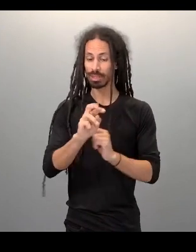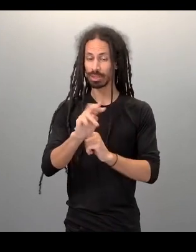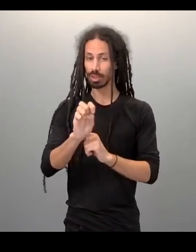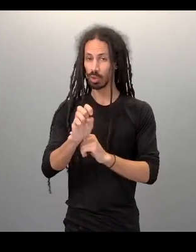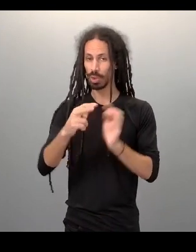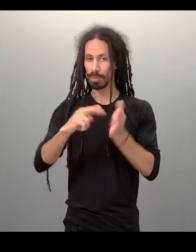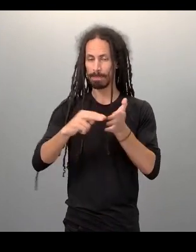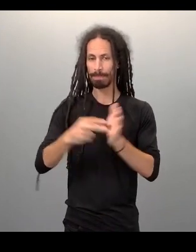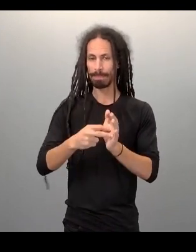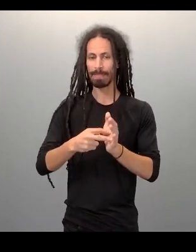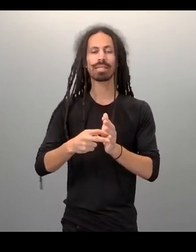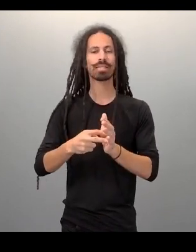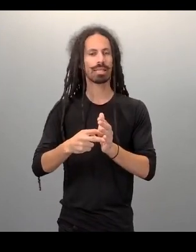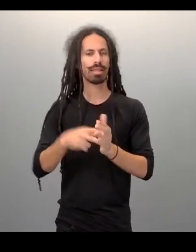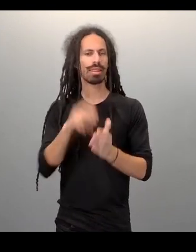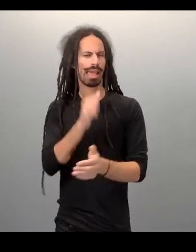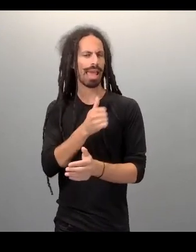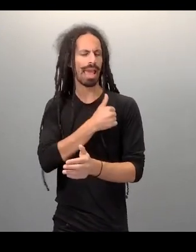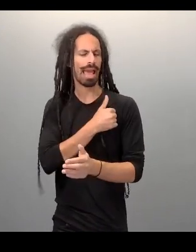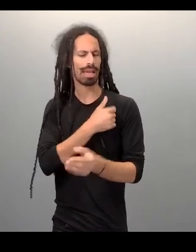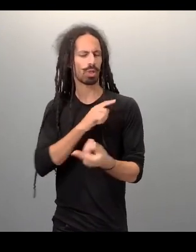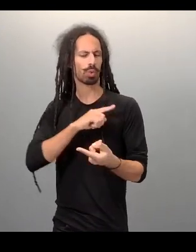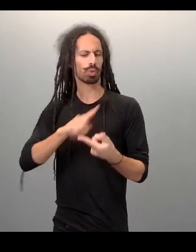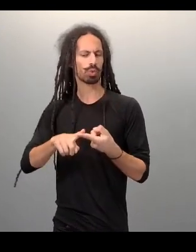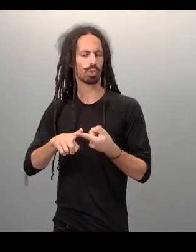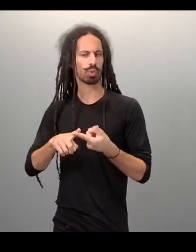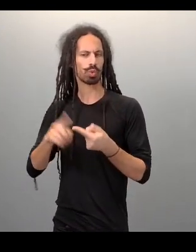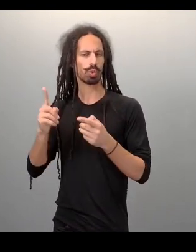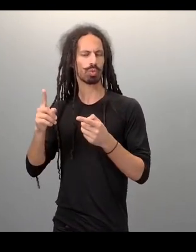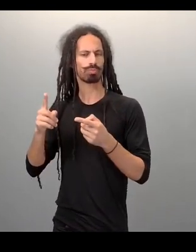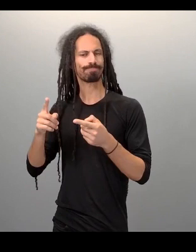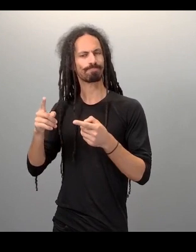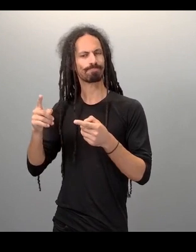attitude toward what they're writing. Professional